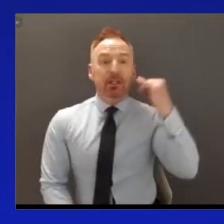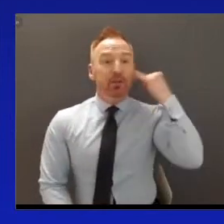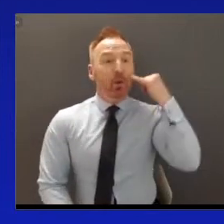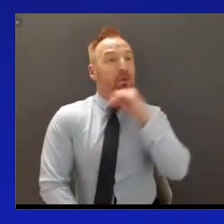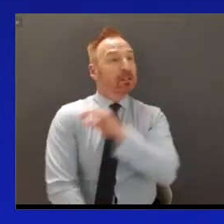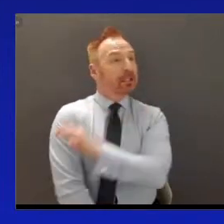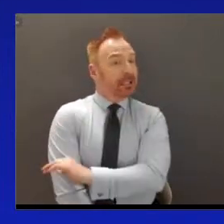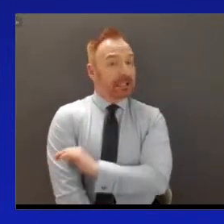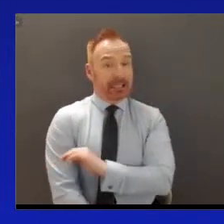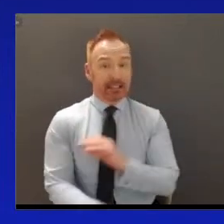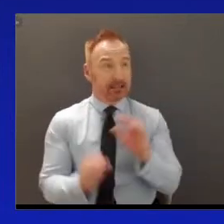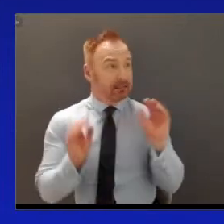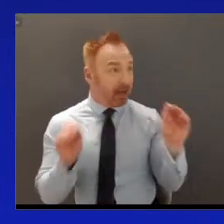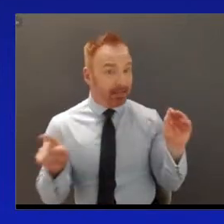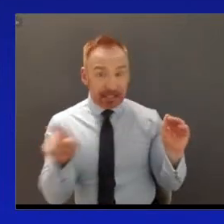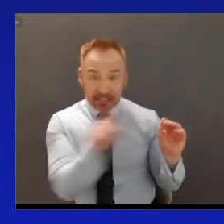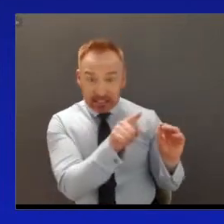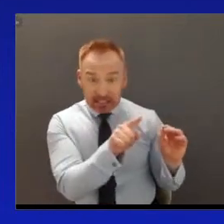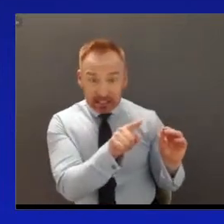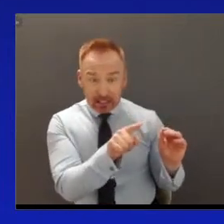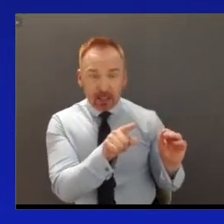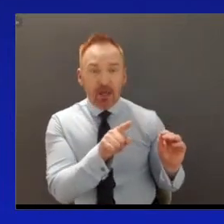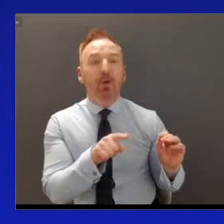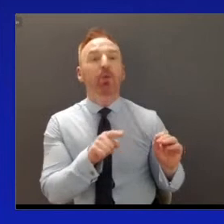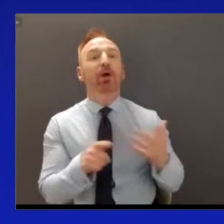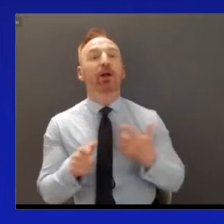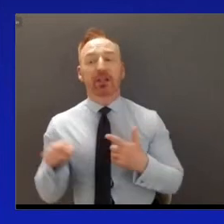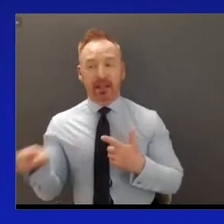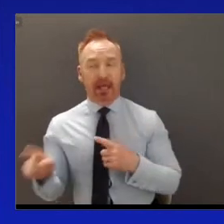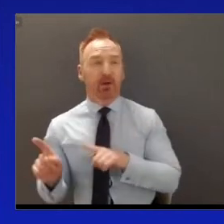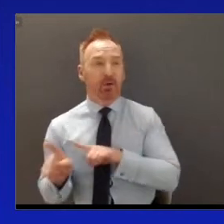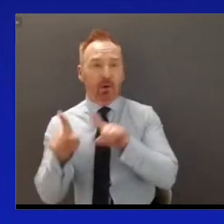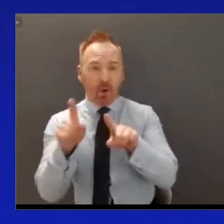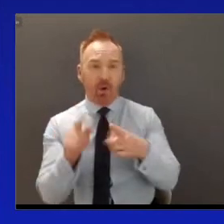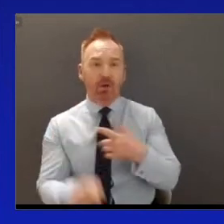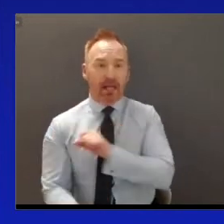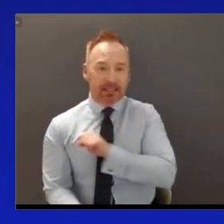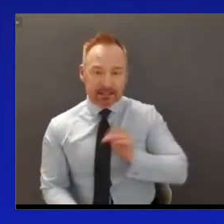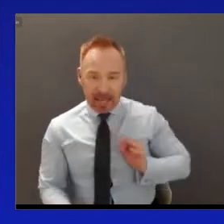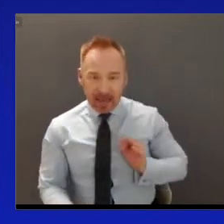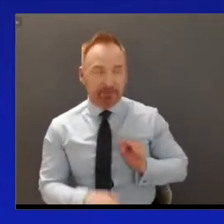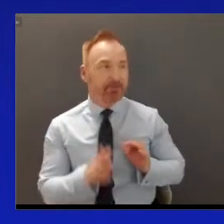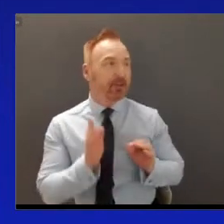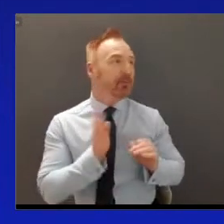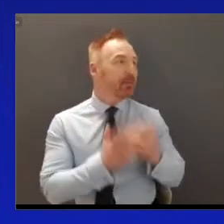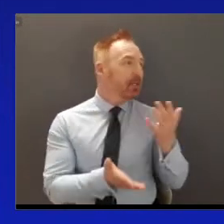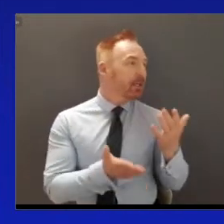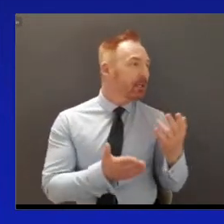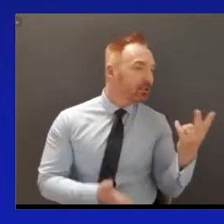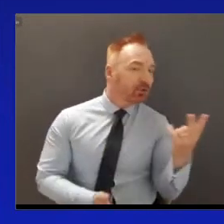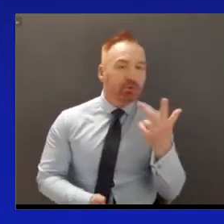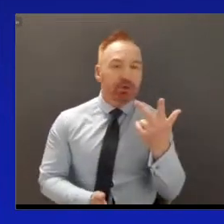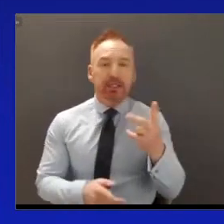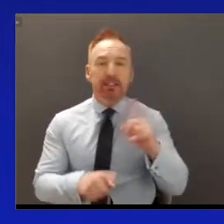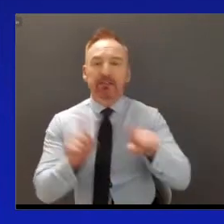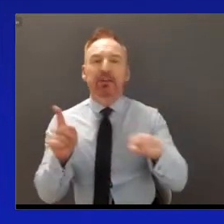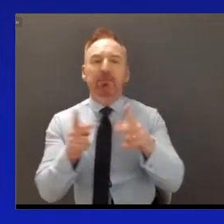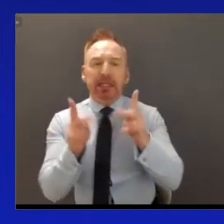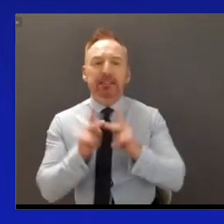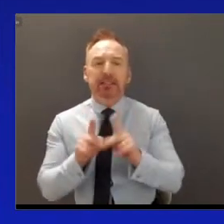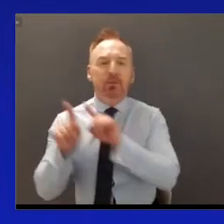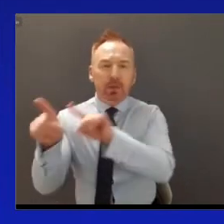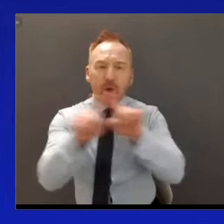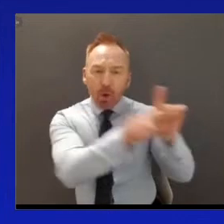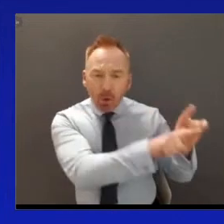clinics, we're going to be asking them to help us staff those other 2 or maybe 3 sites. And as well,